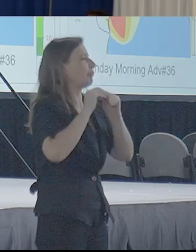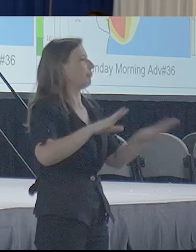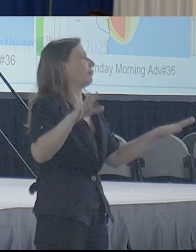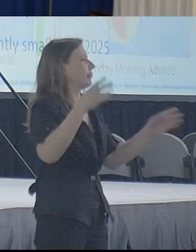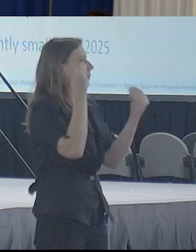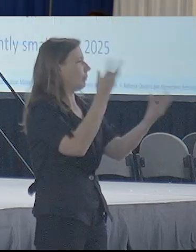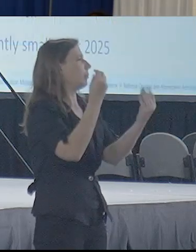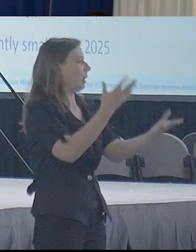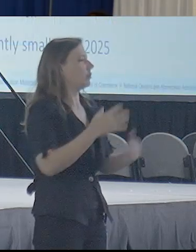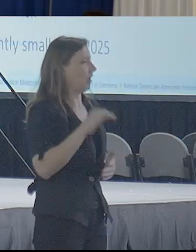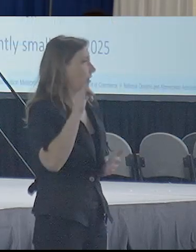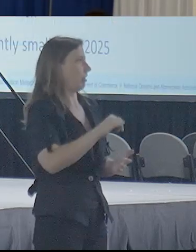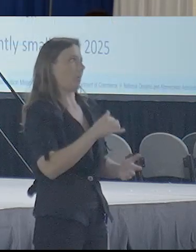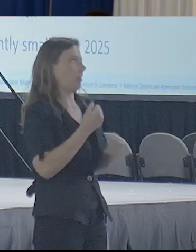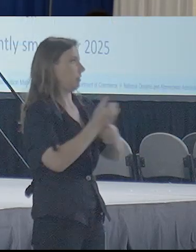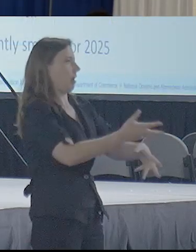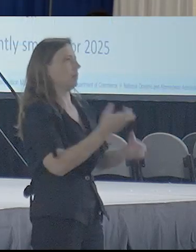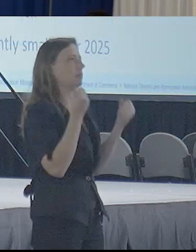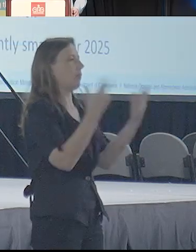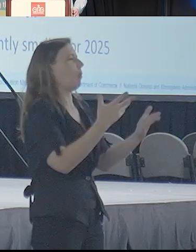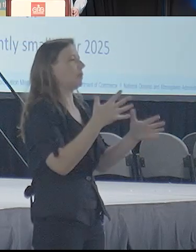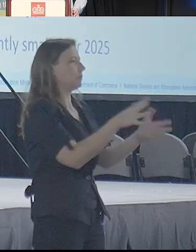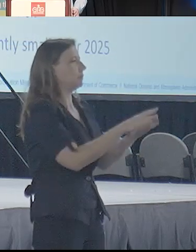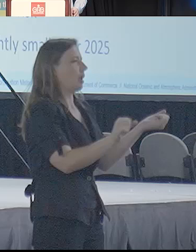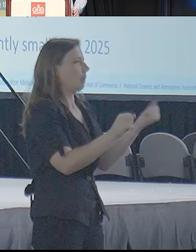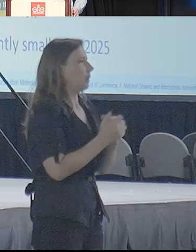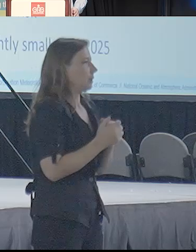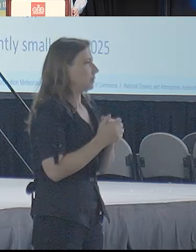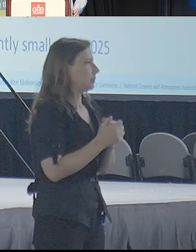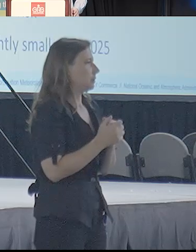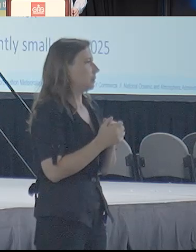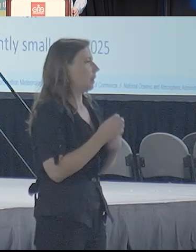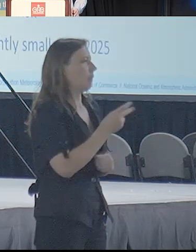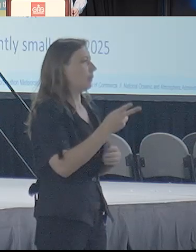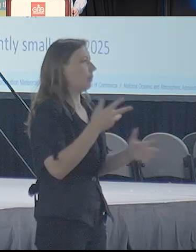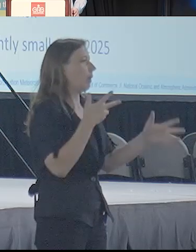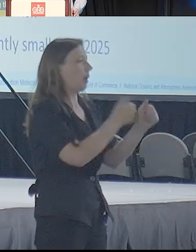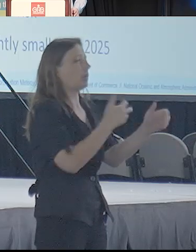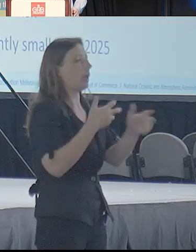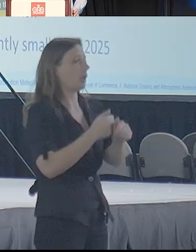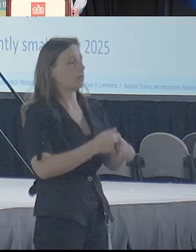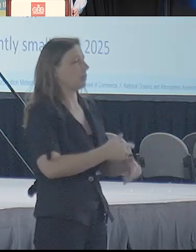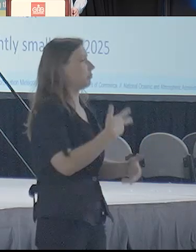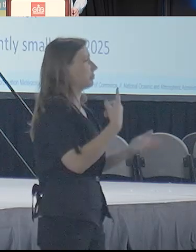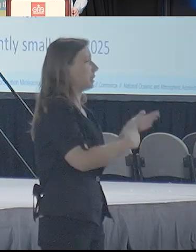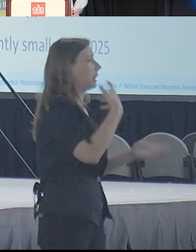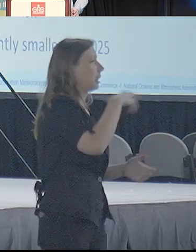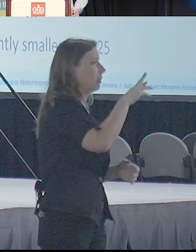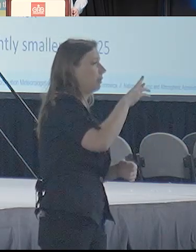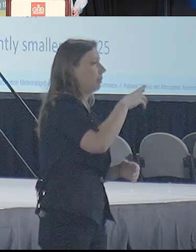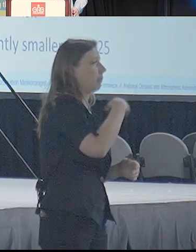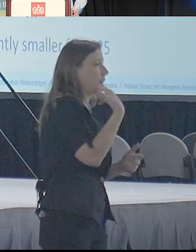what do all the damage when we have these tropical cyclones. So a few updates. I already talked about the heat risk product